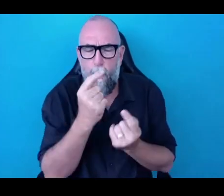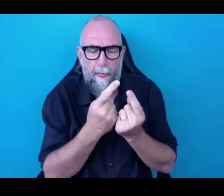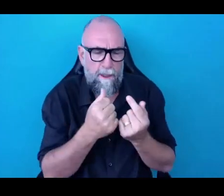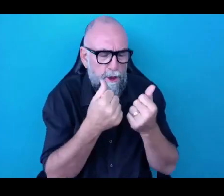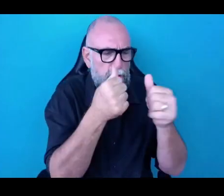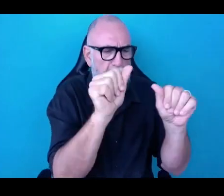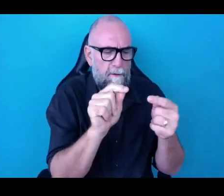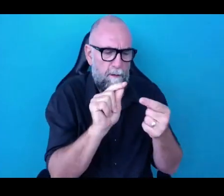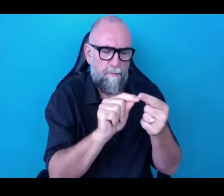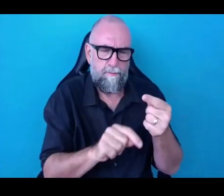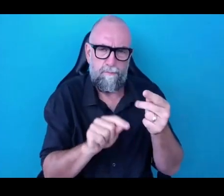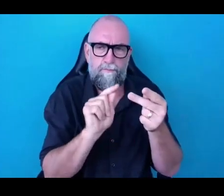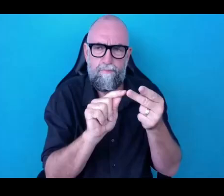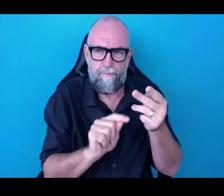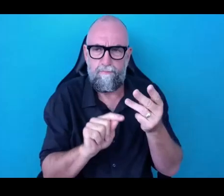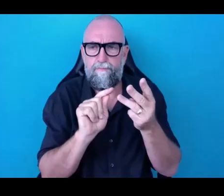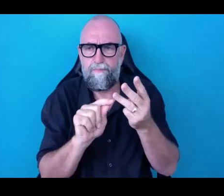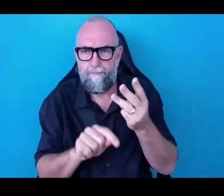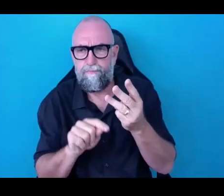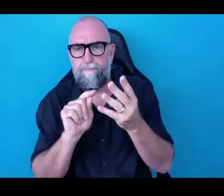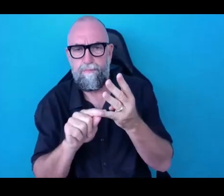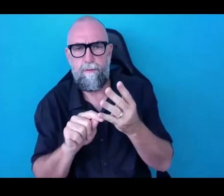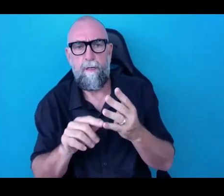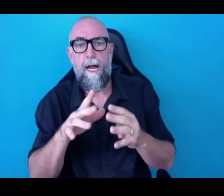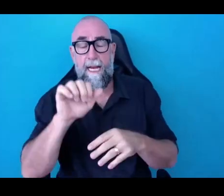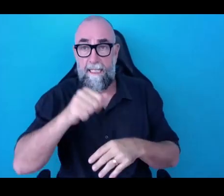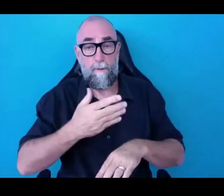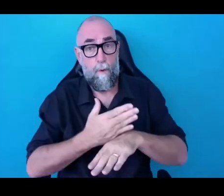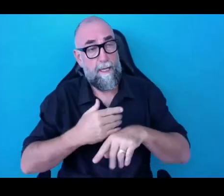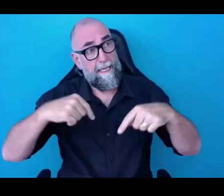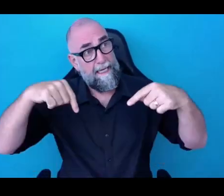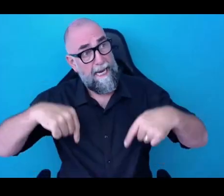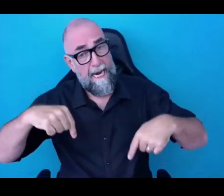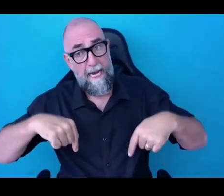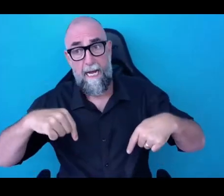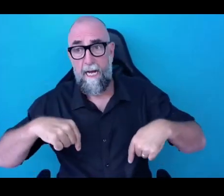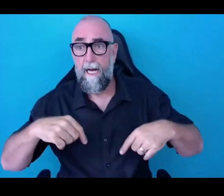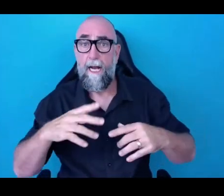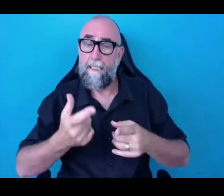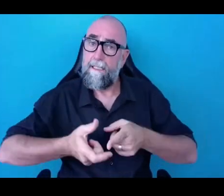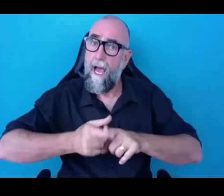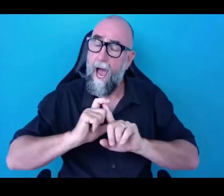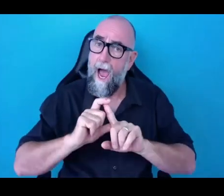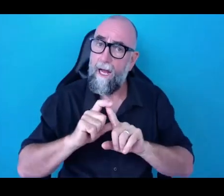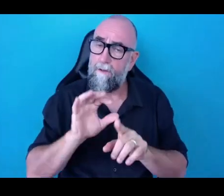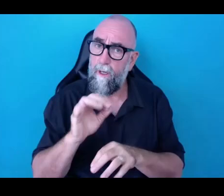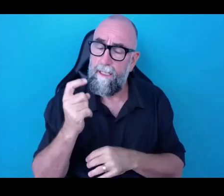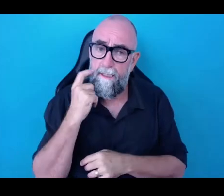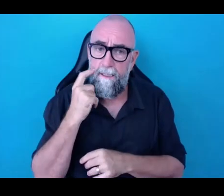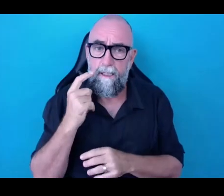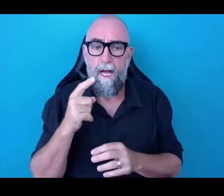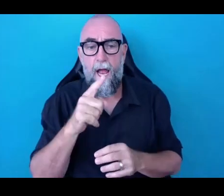hard it is, and within inside these walls, and that is something that if you don't do it becomes